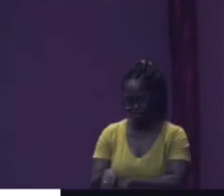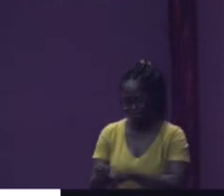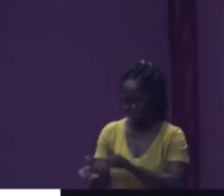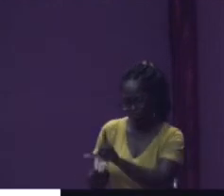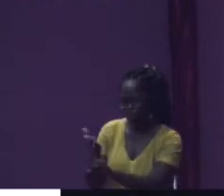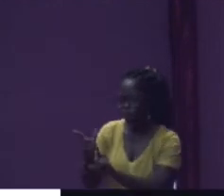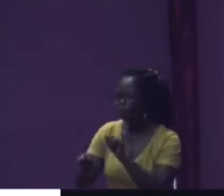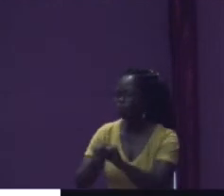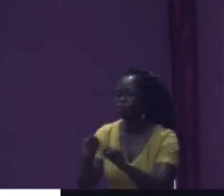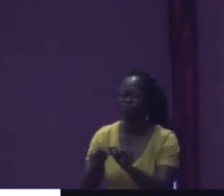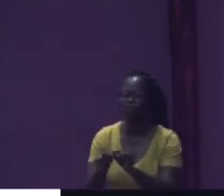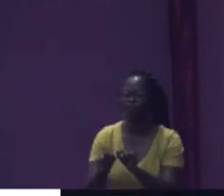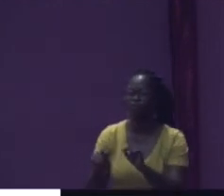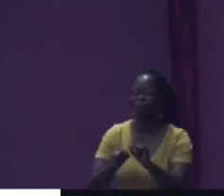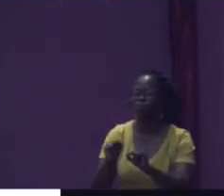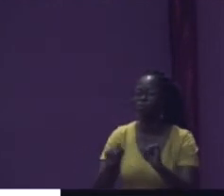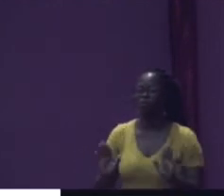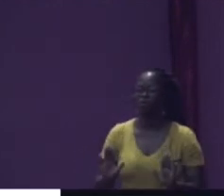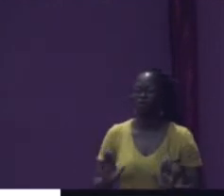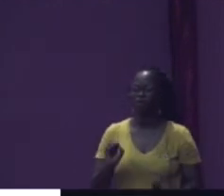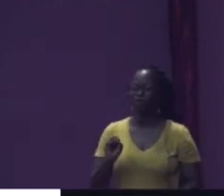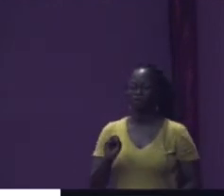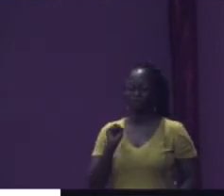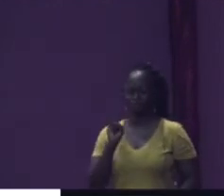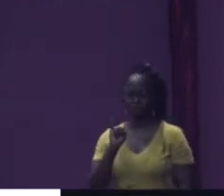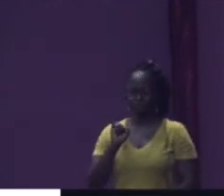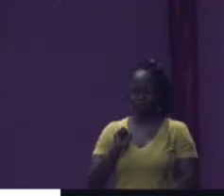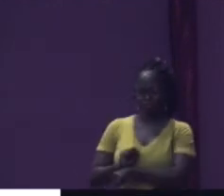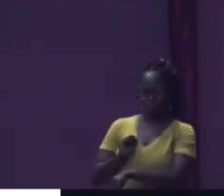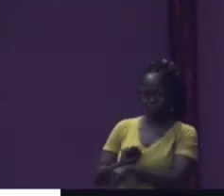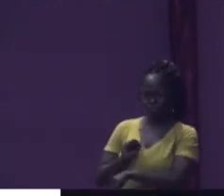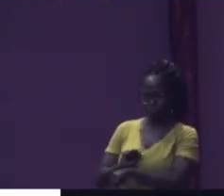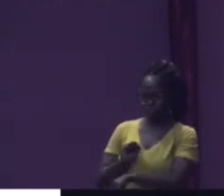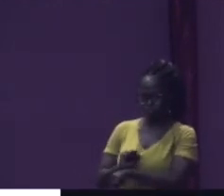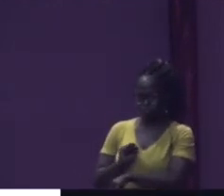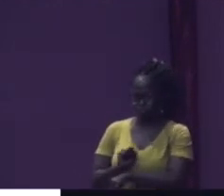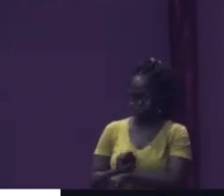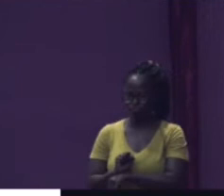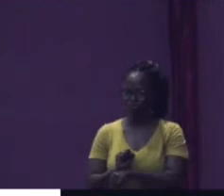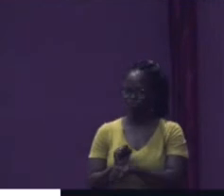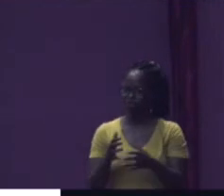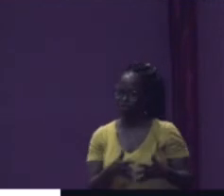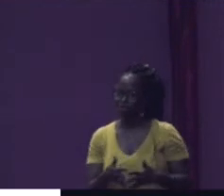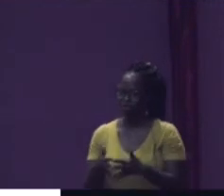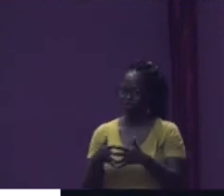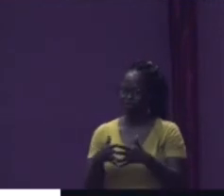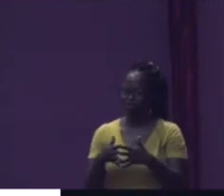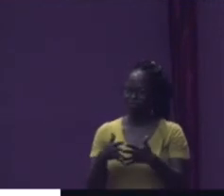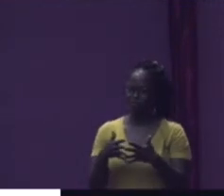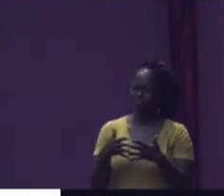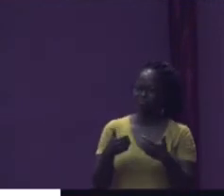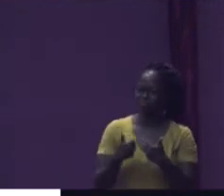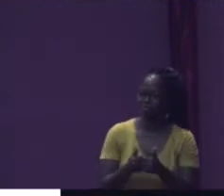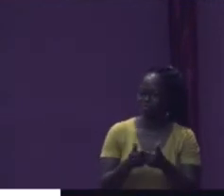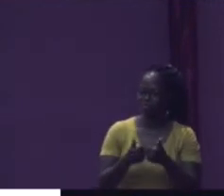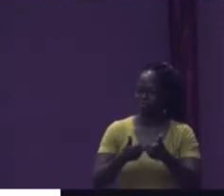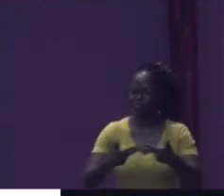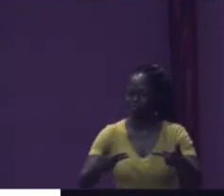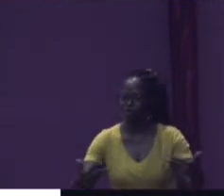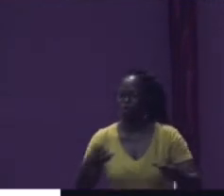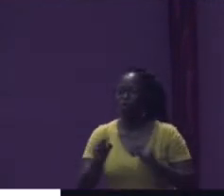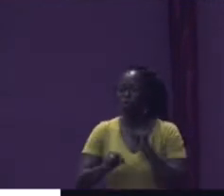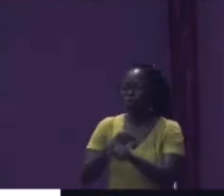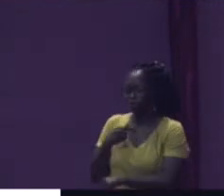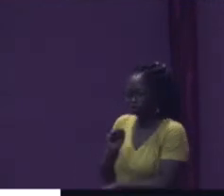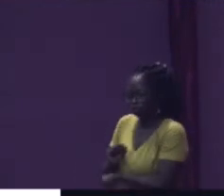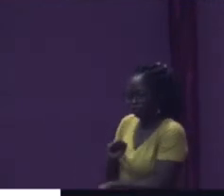meantime. Say she's waiting for transport or something. There are measures they could take to try to allay the